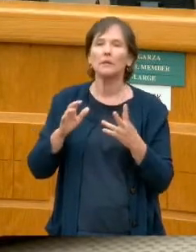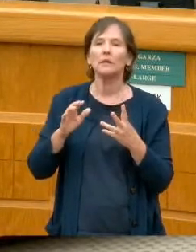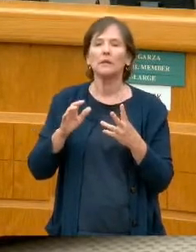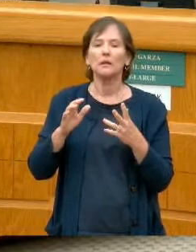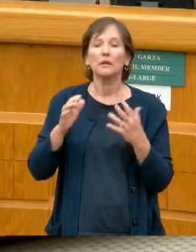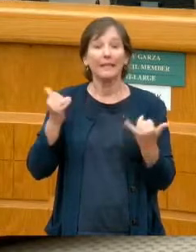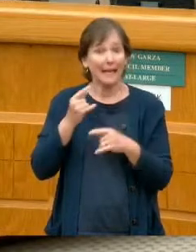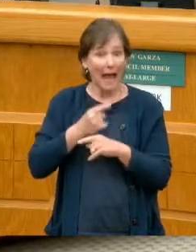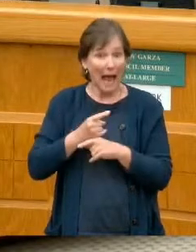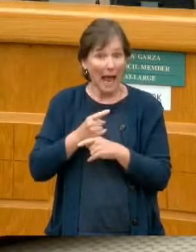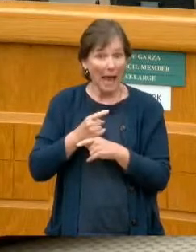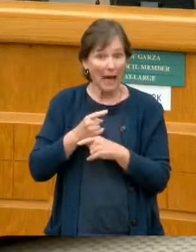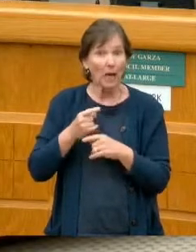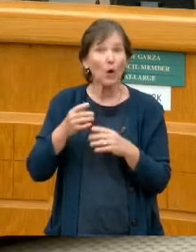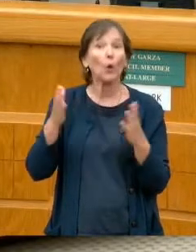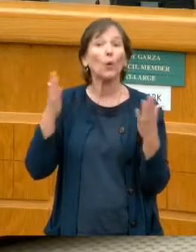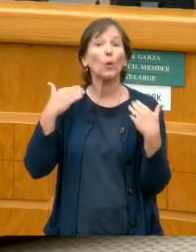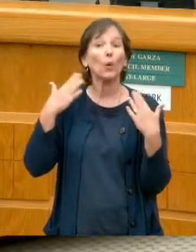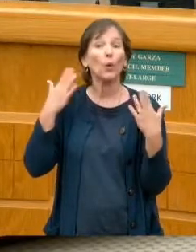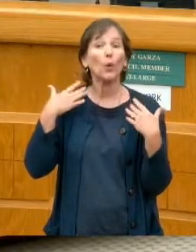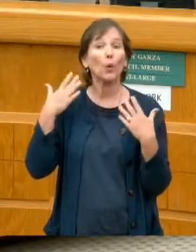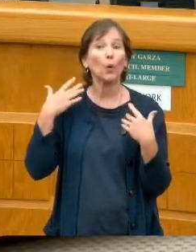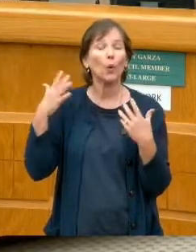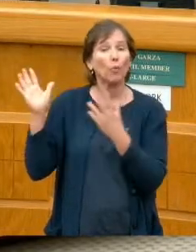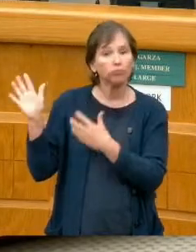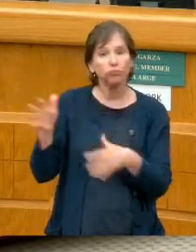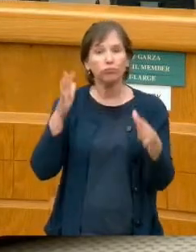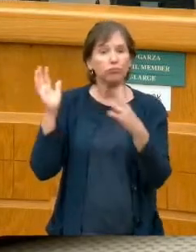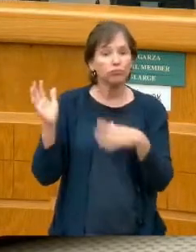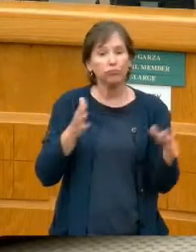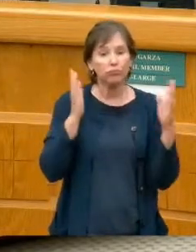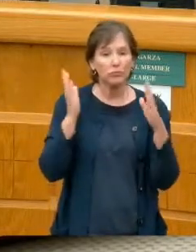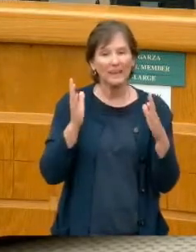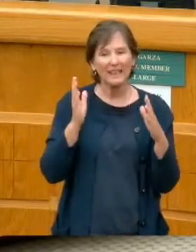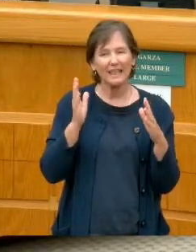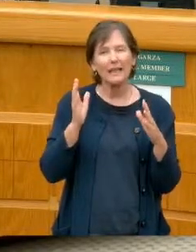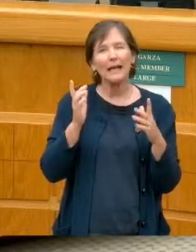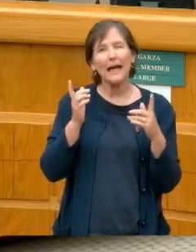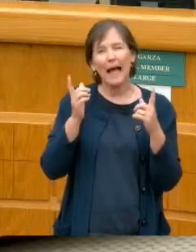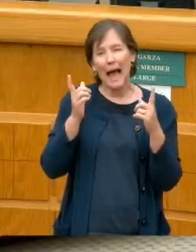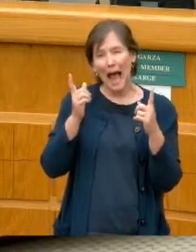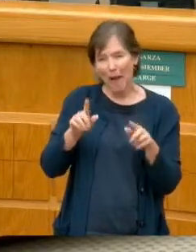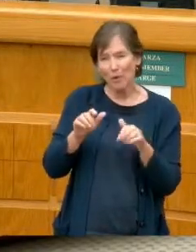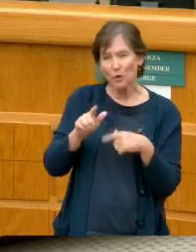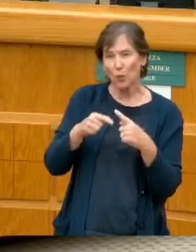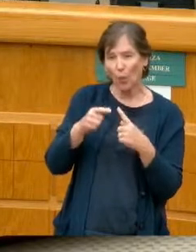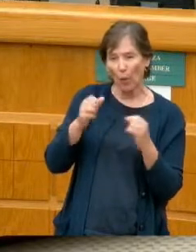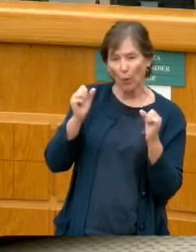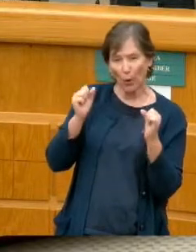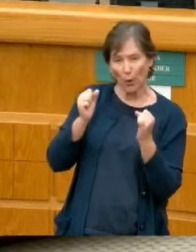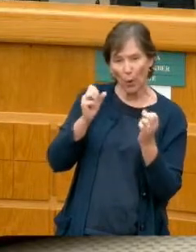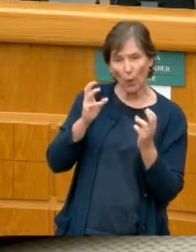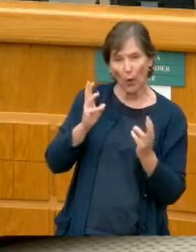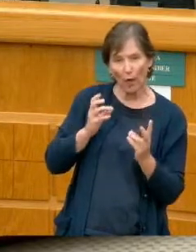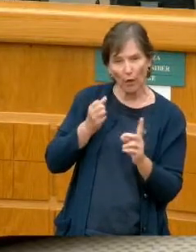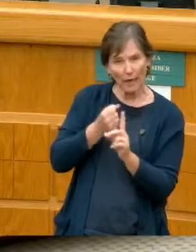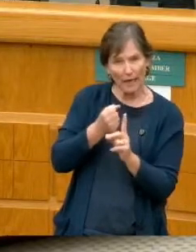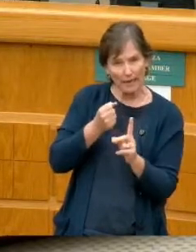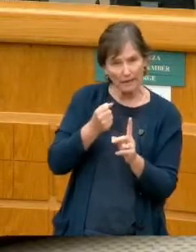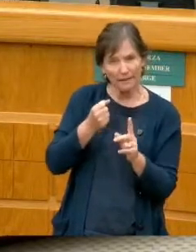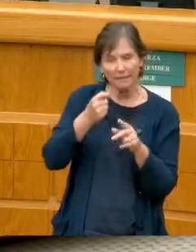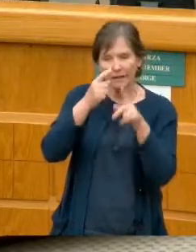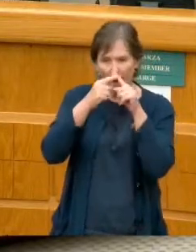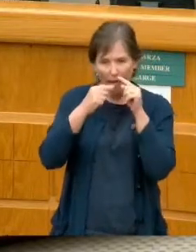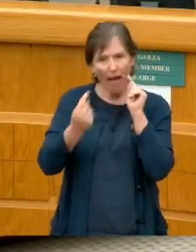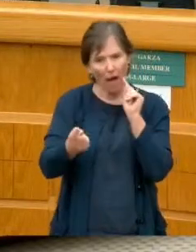outdoor temperatures. Cold fronts can also bring allergens. Allergies and COVID-19 have a lot of